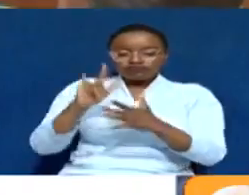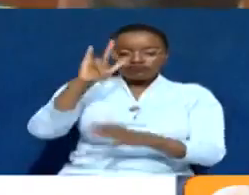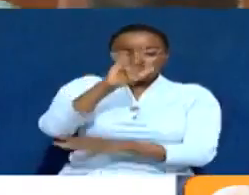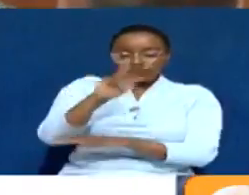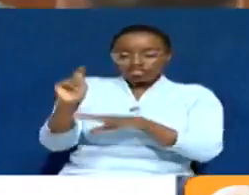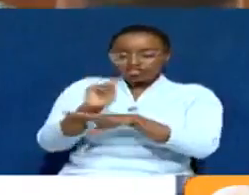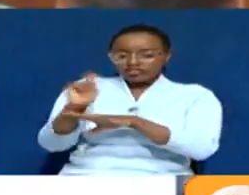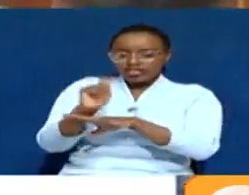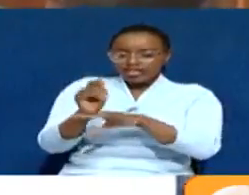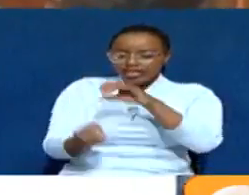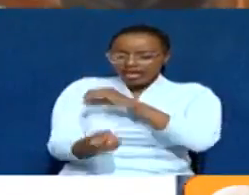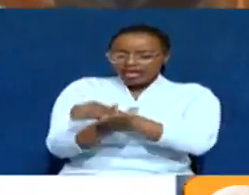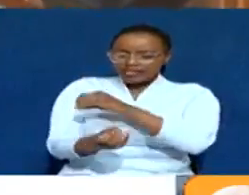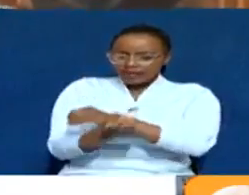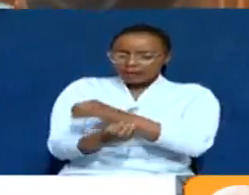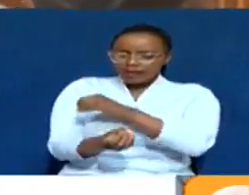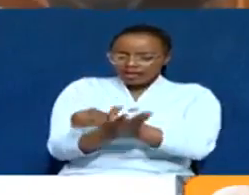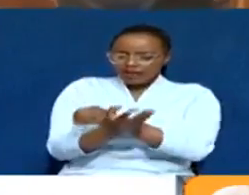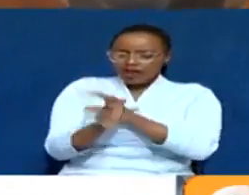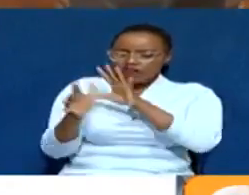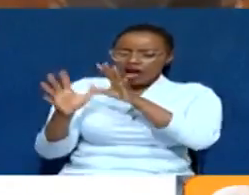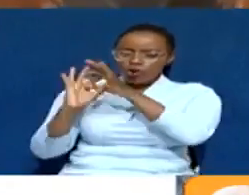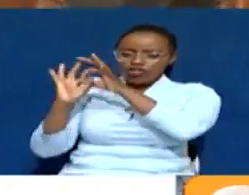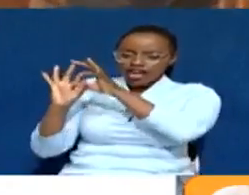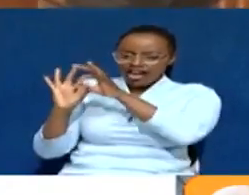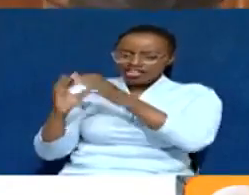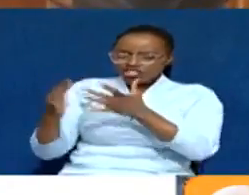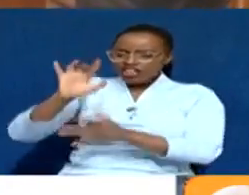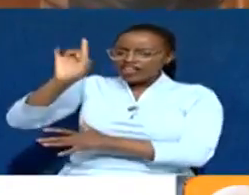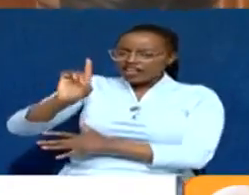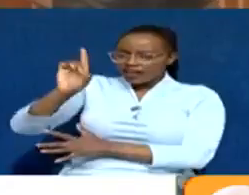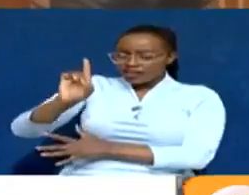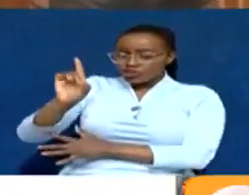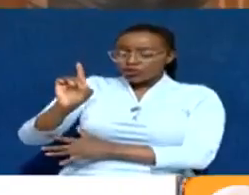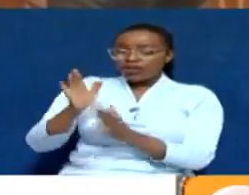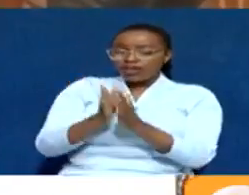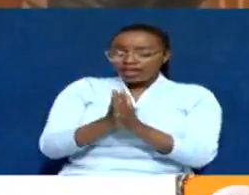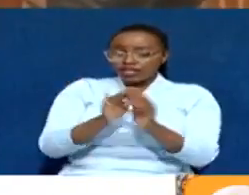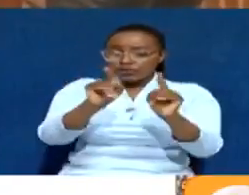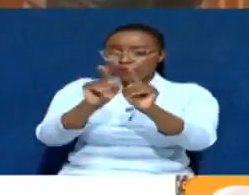ili waelezwe desturi, kidini,